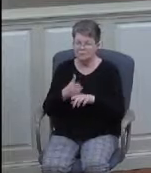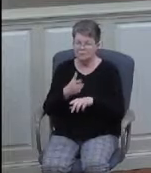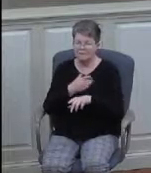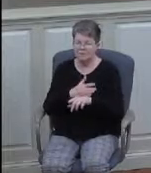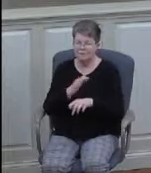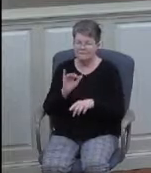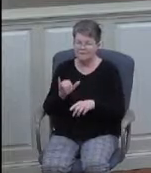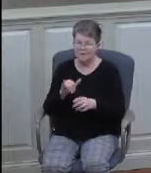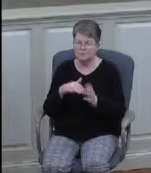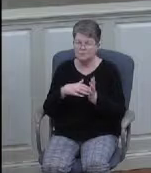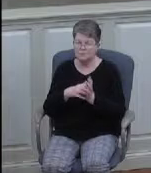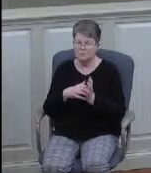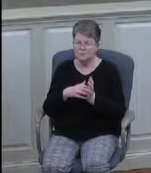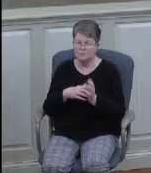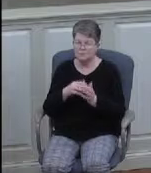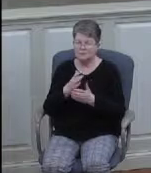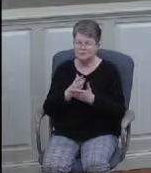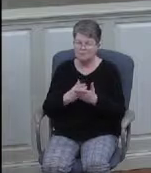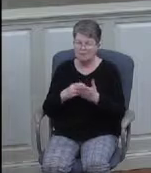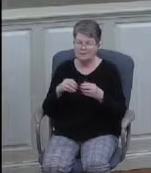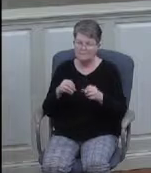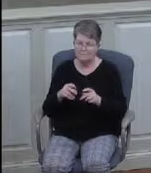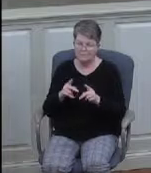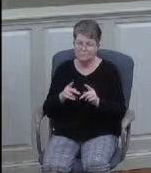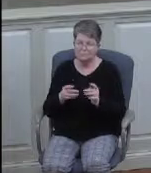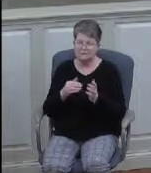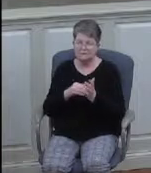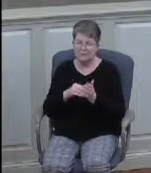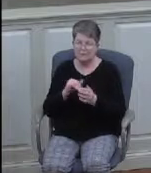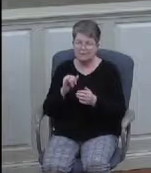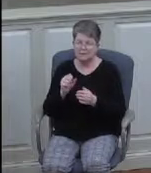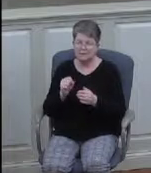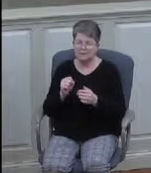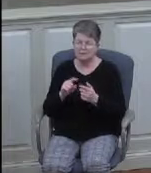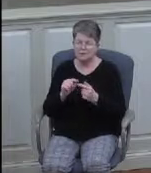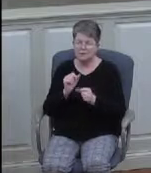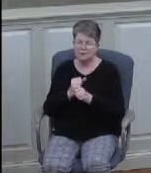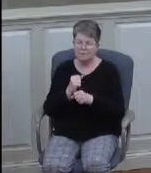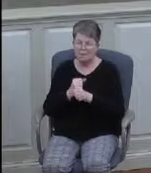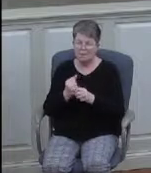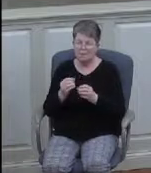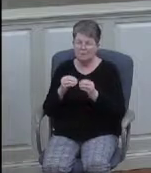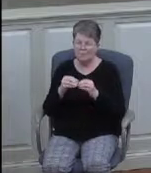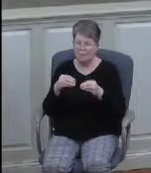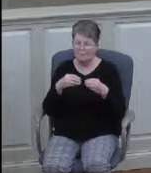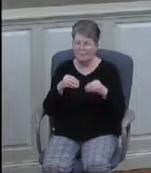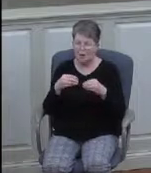weaknesses. You know, some of our opportunities, again, is to make us more market